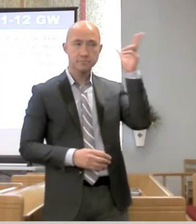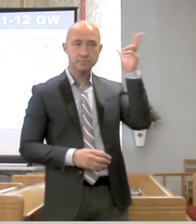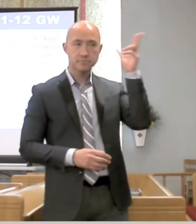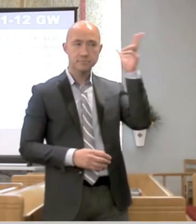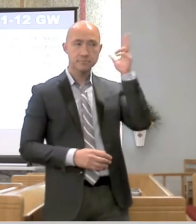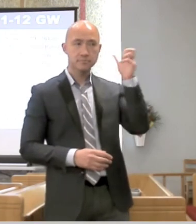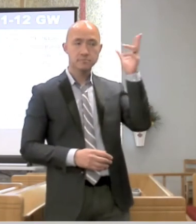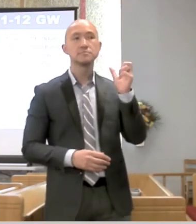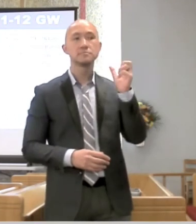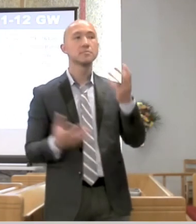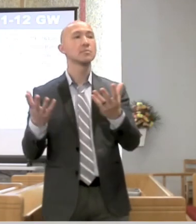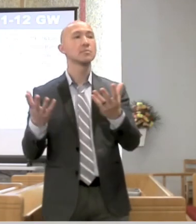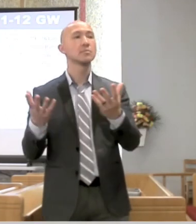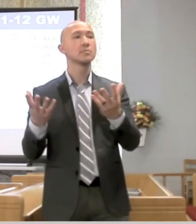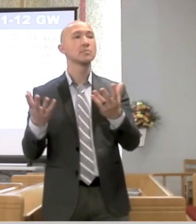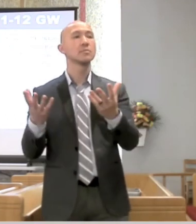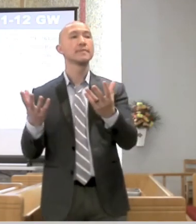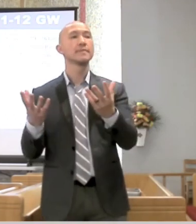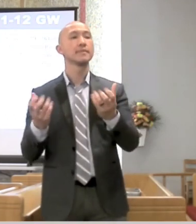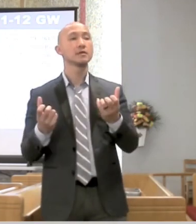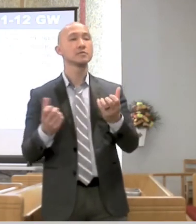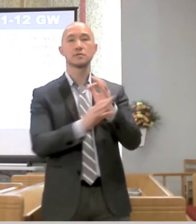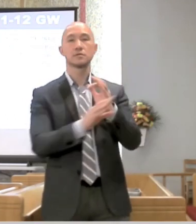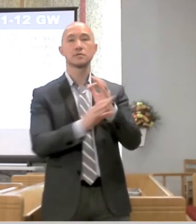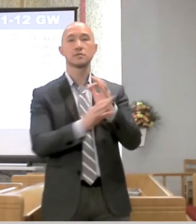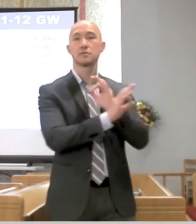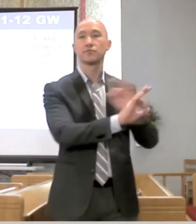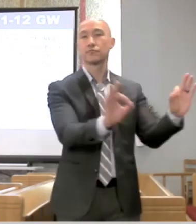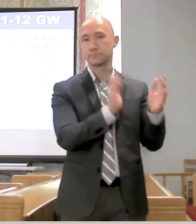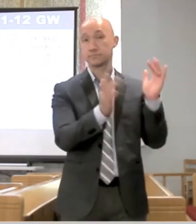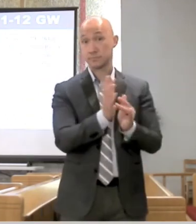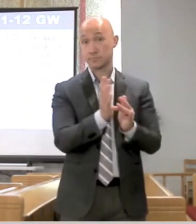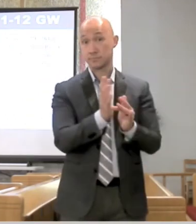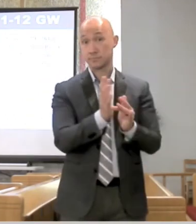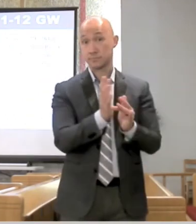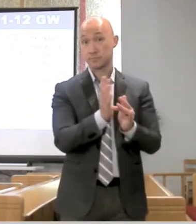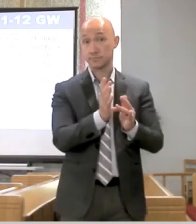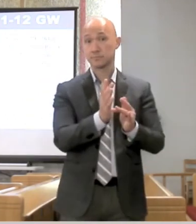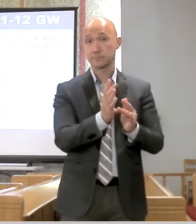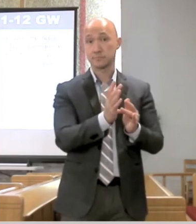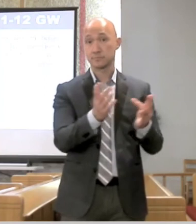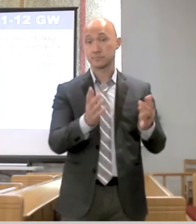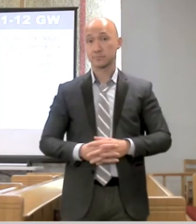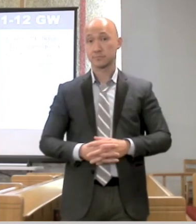wanted to what? He wanted to free him more than ever.